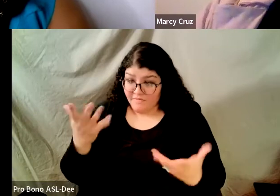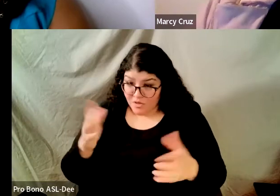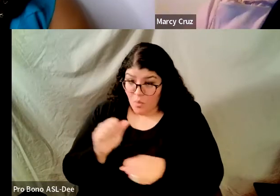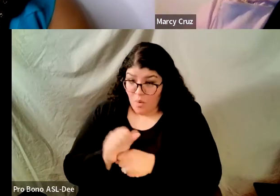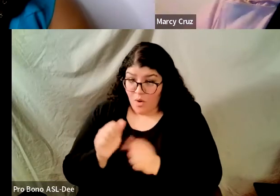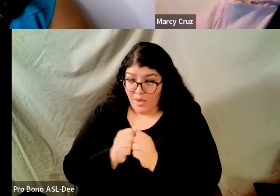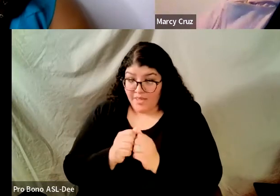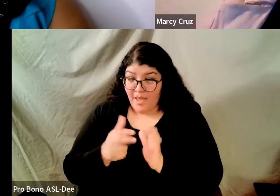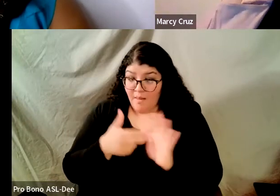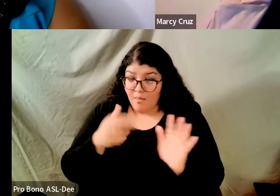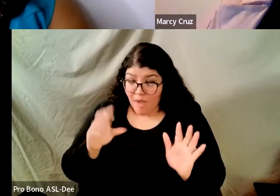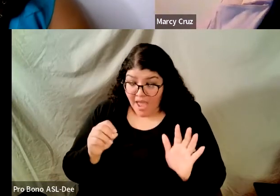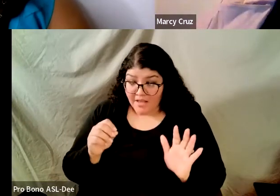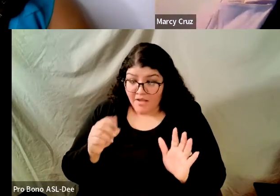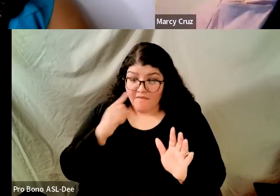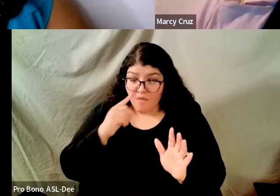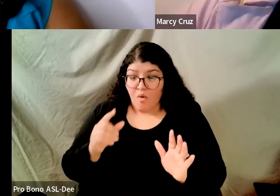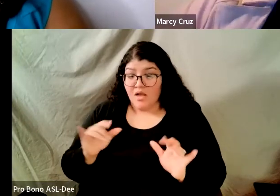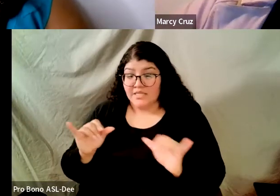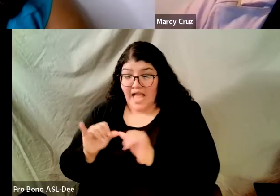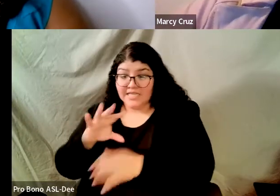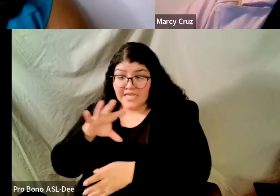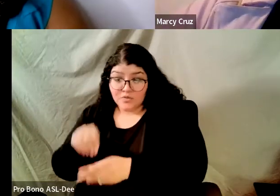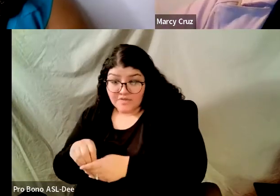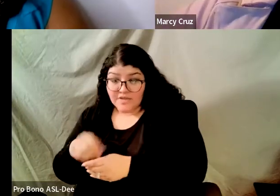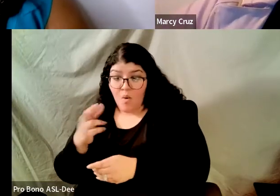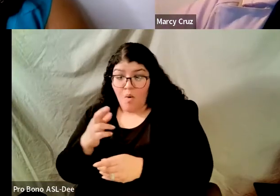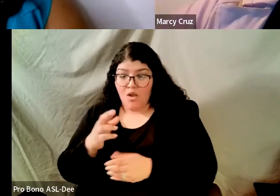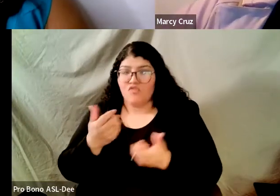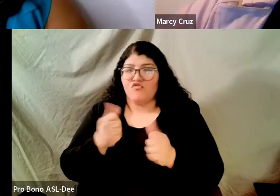for extended sizes / size inclusivity?